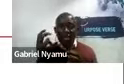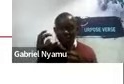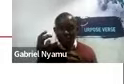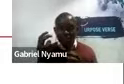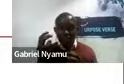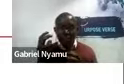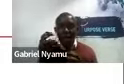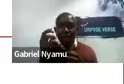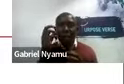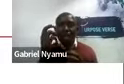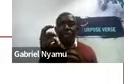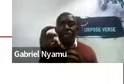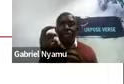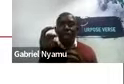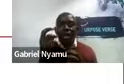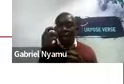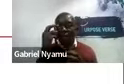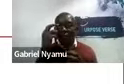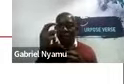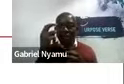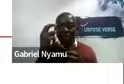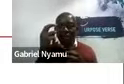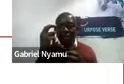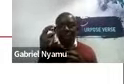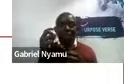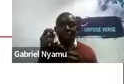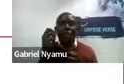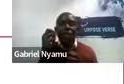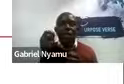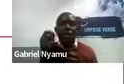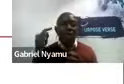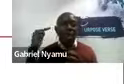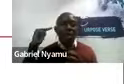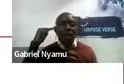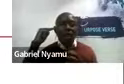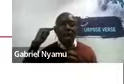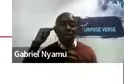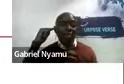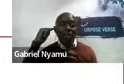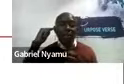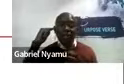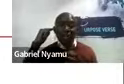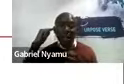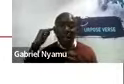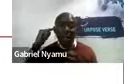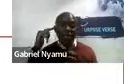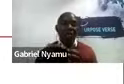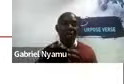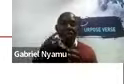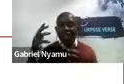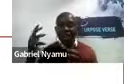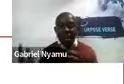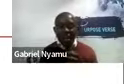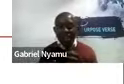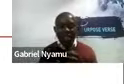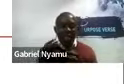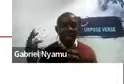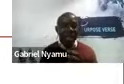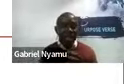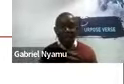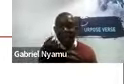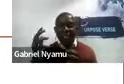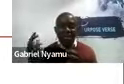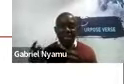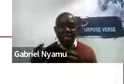dominion aspect. Predators usually have eyes in front. Plays usually have eyes on the side. And that's why you have animals